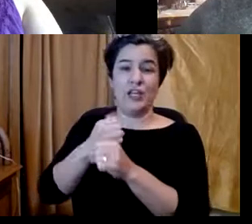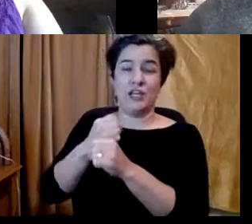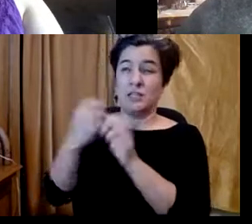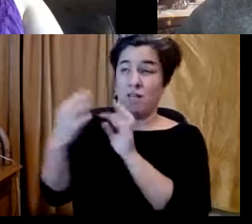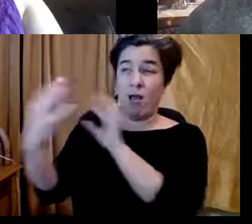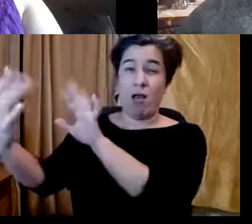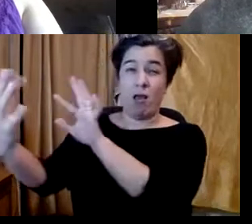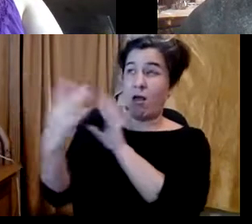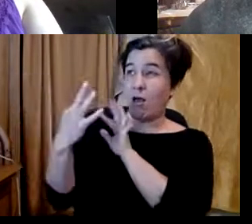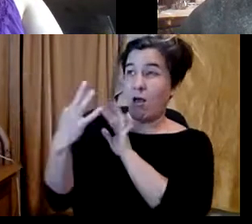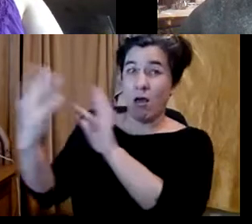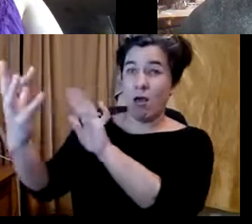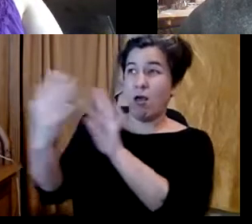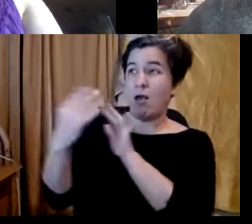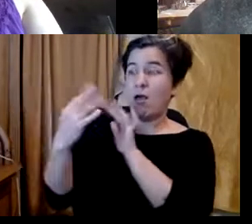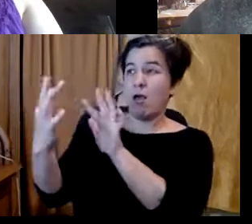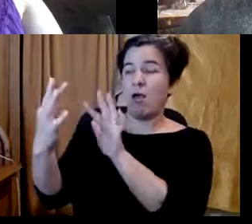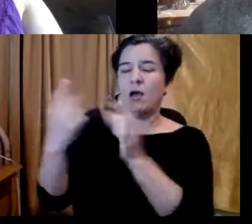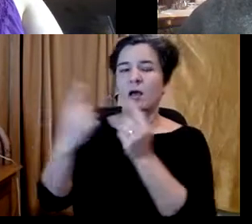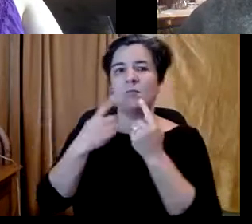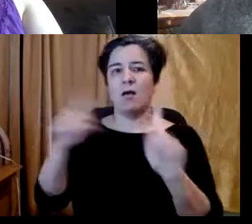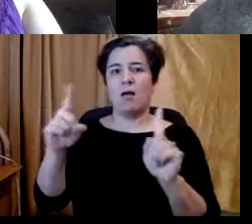on, I finally realized that